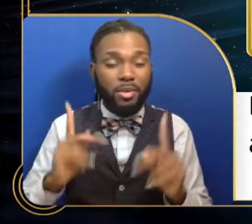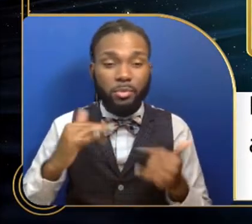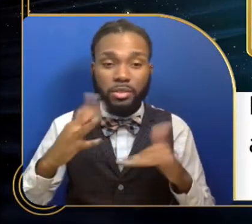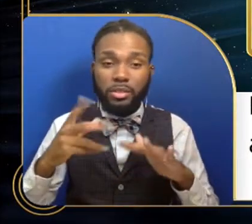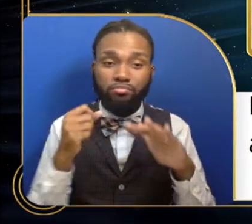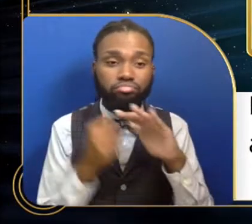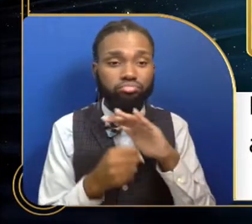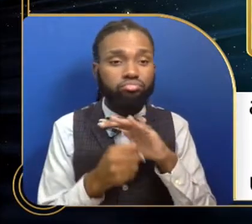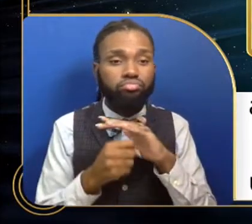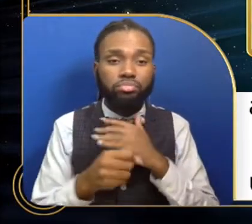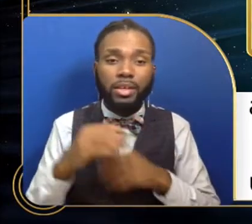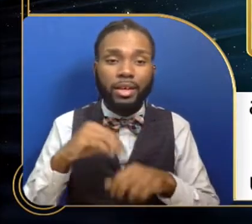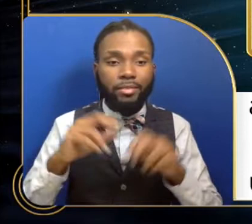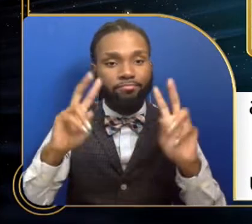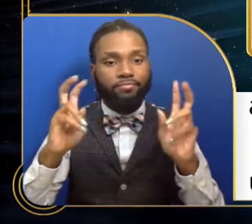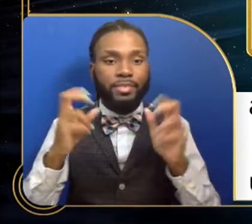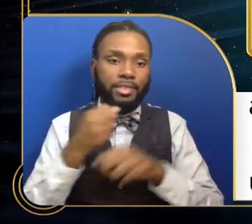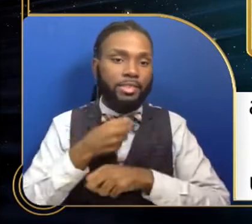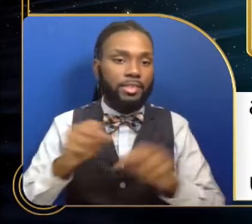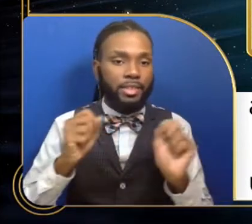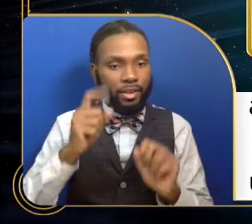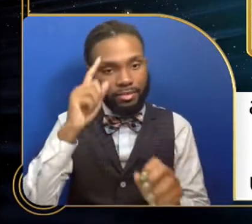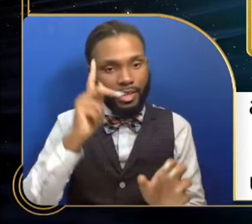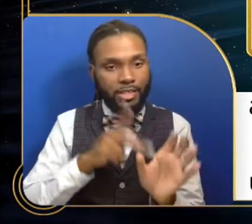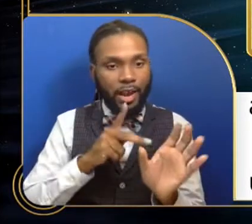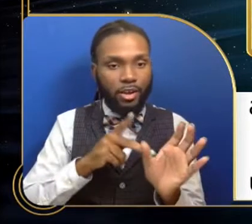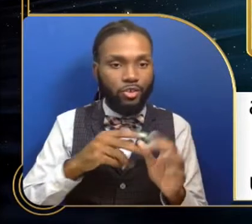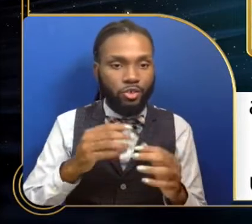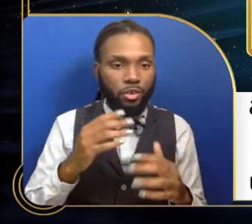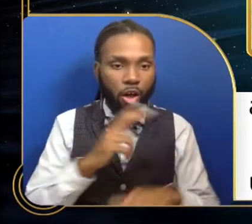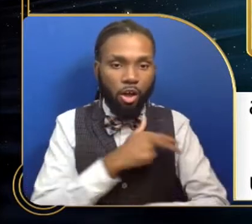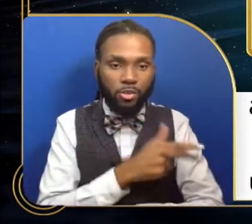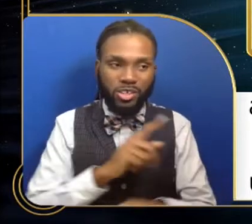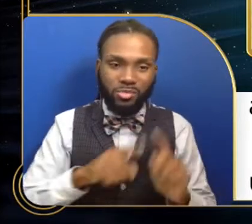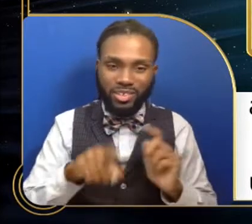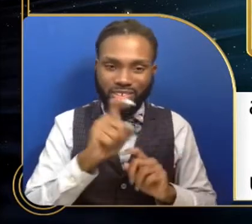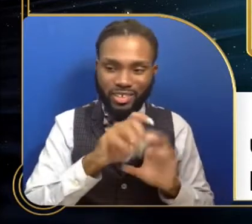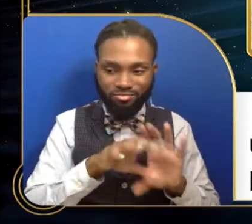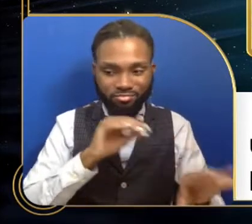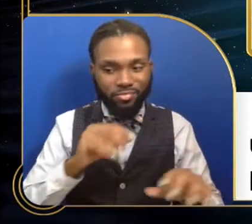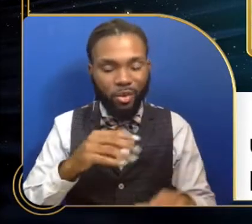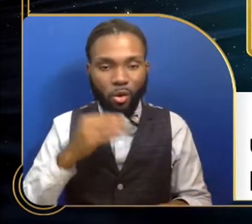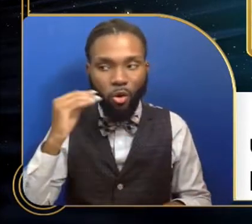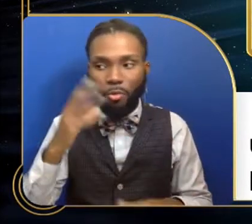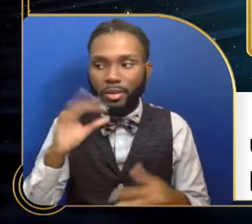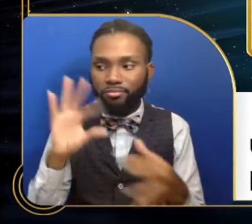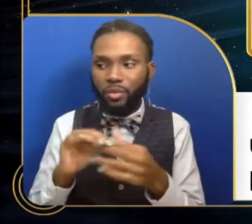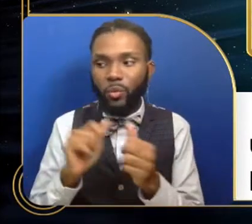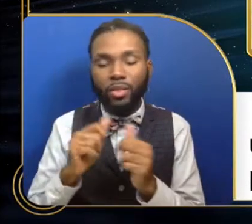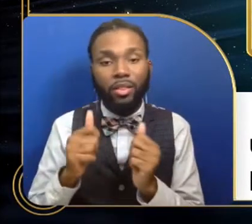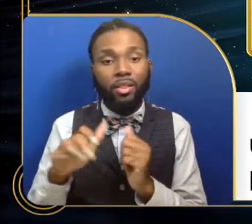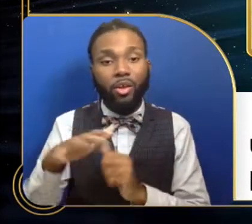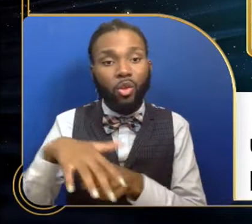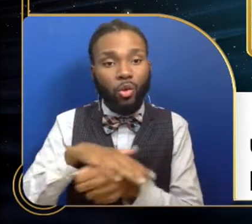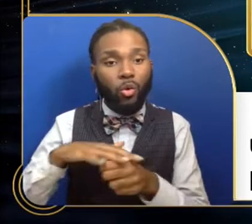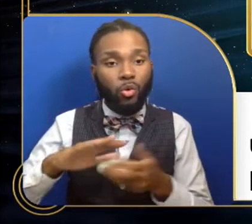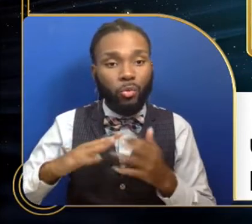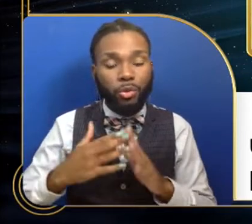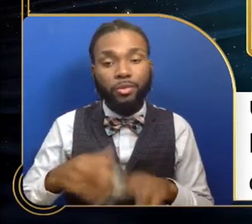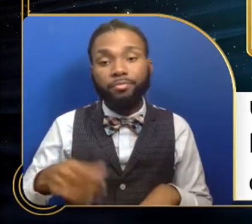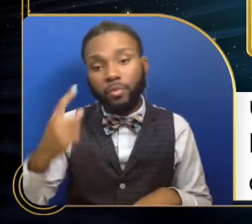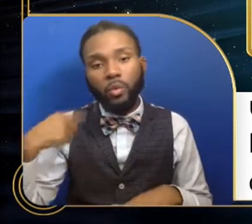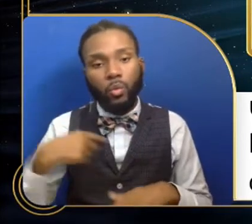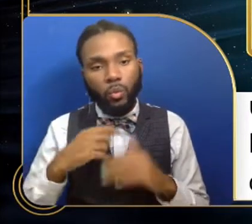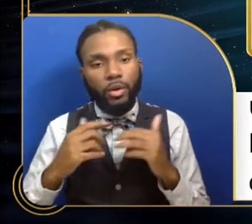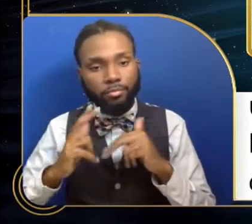psychiatric hospitals that need to come home to their local communities. And while we are developing housing and resources,